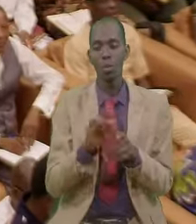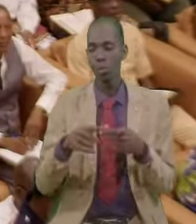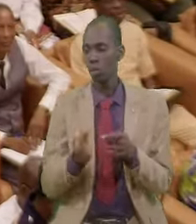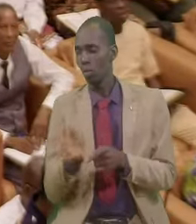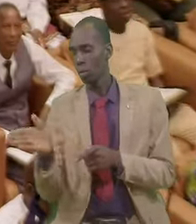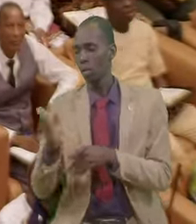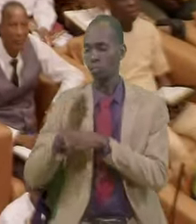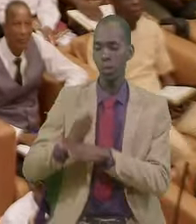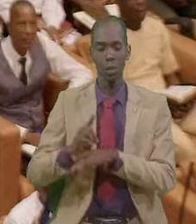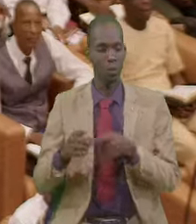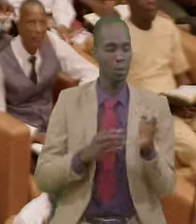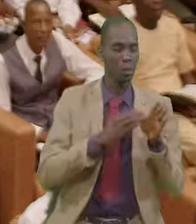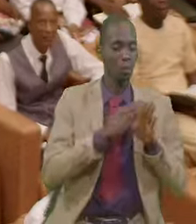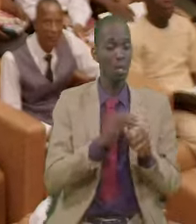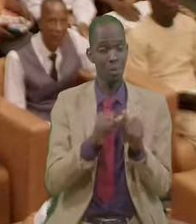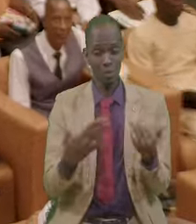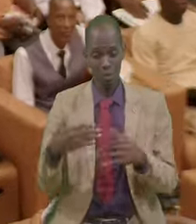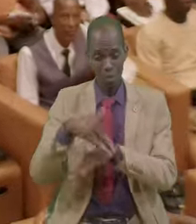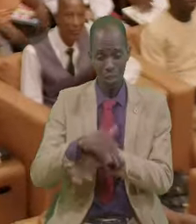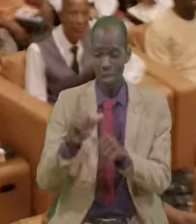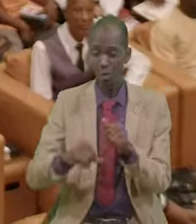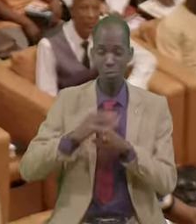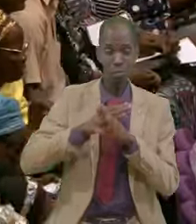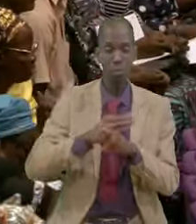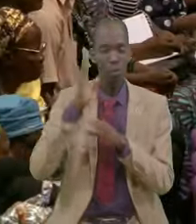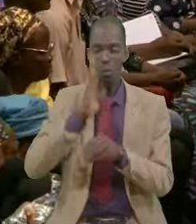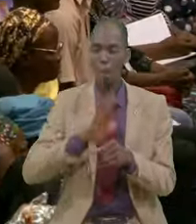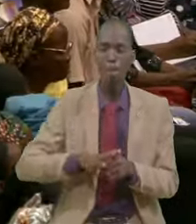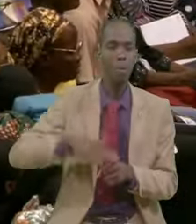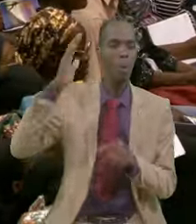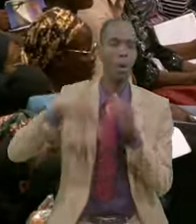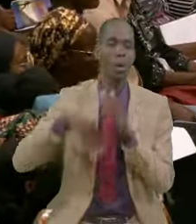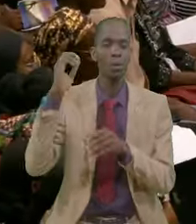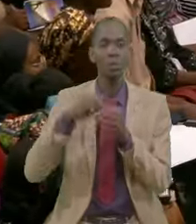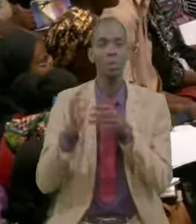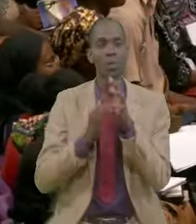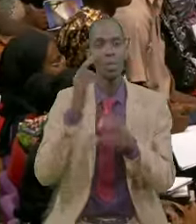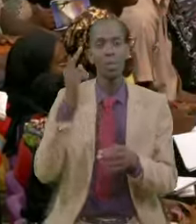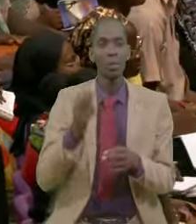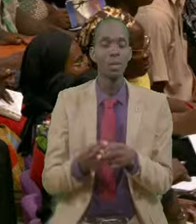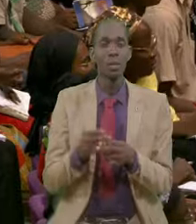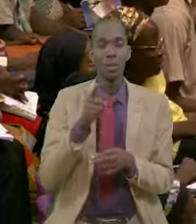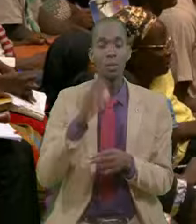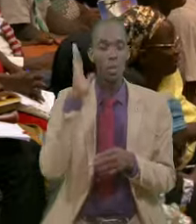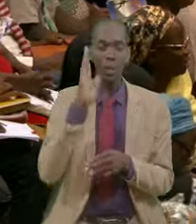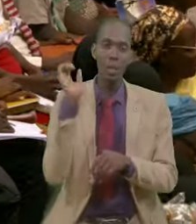hinder you tonight, everything will be blown away in Jesus' name. You will